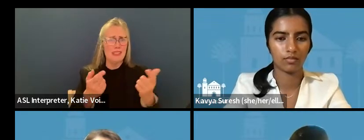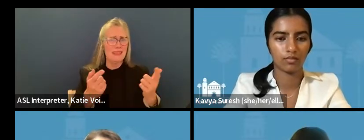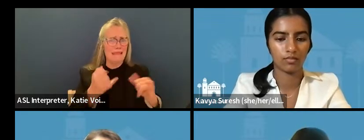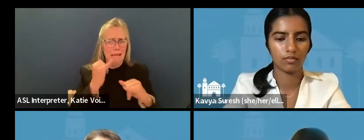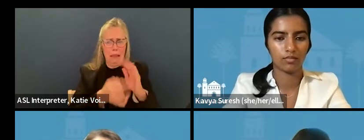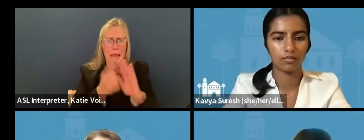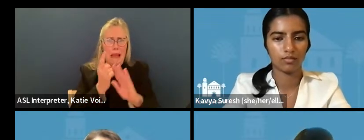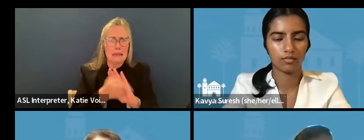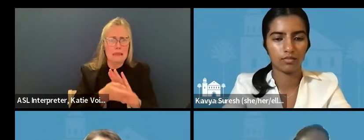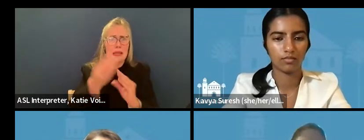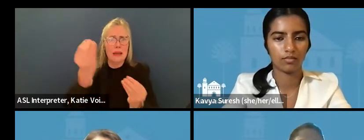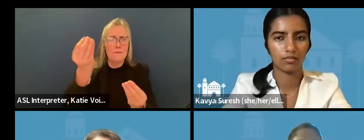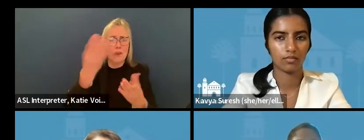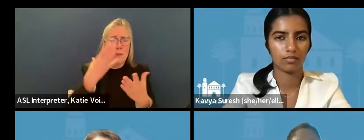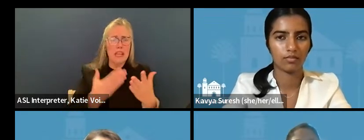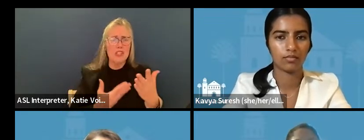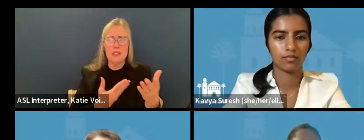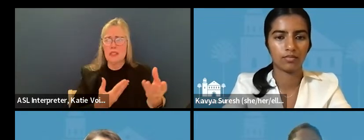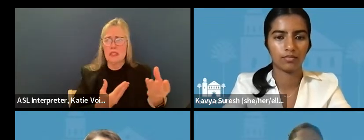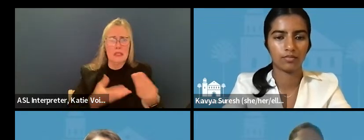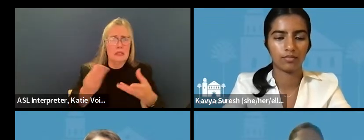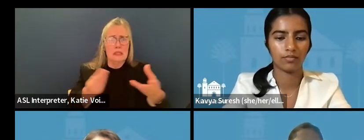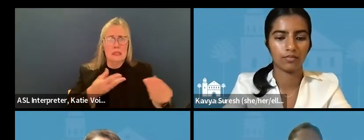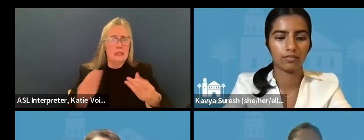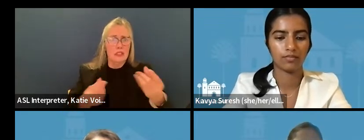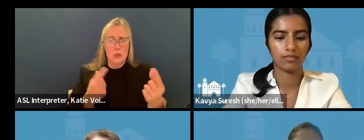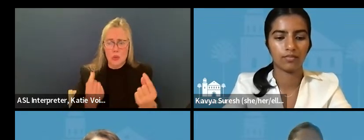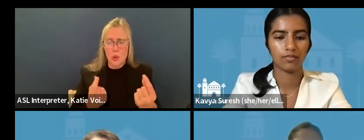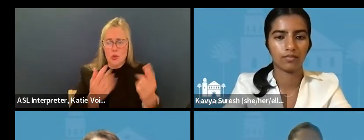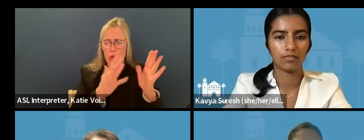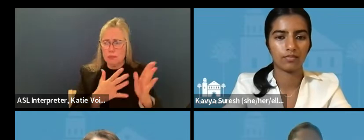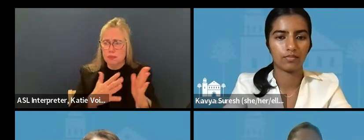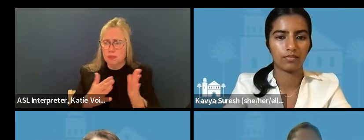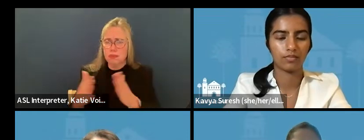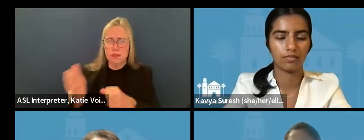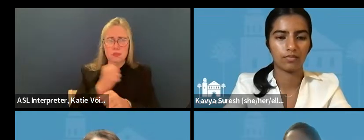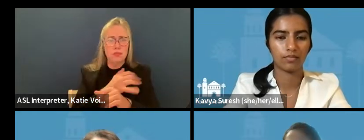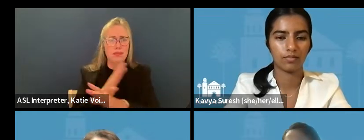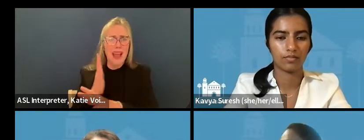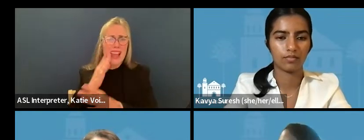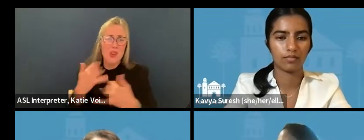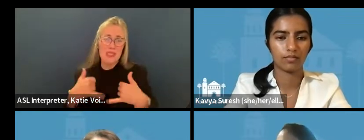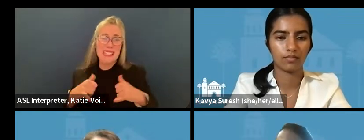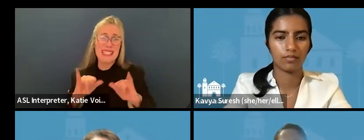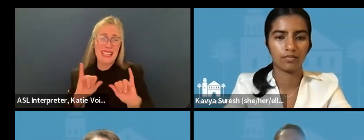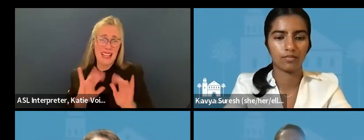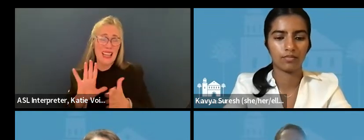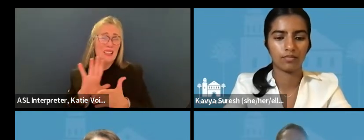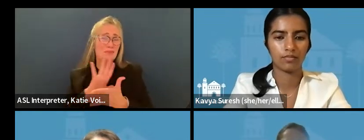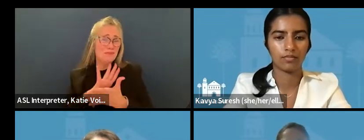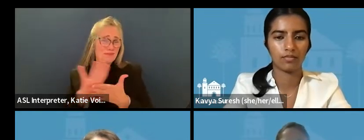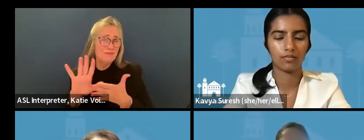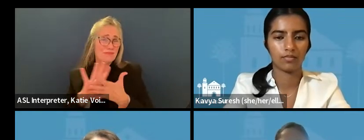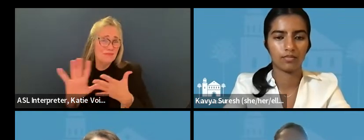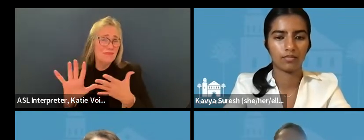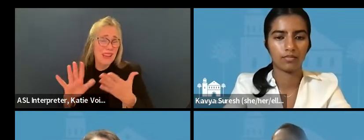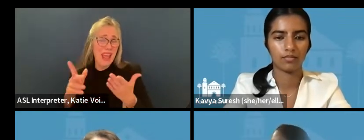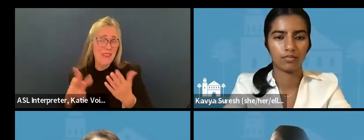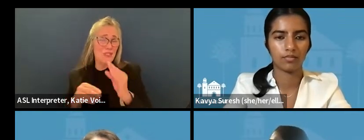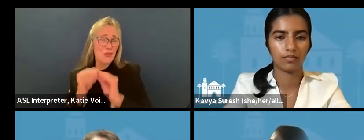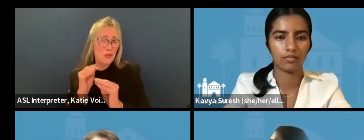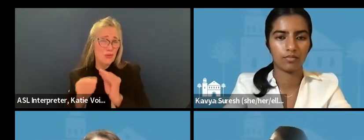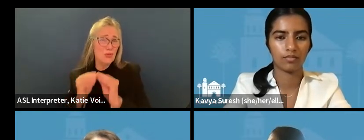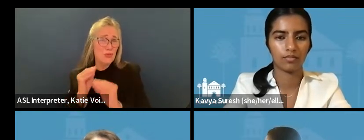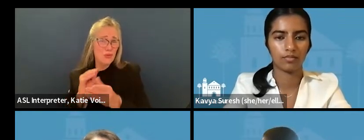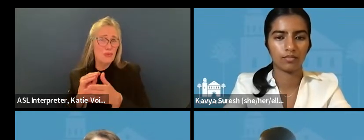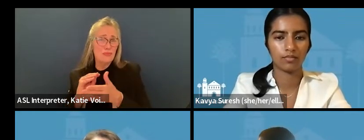we did a great job in retrospect. And I know there's still some recovery to be had, but all in all, I'm very proud